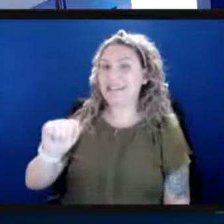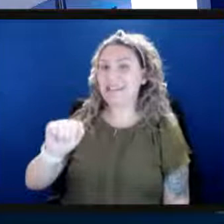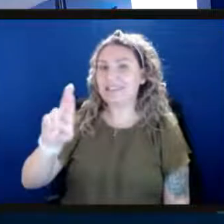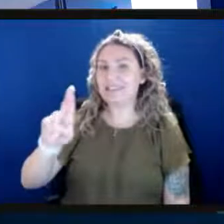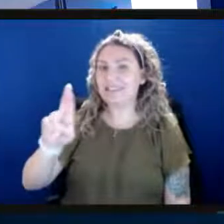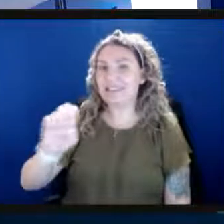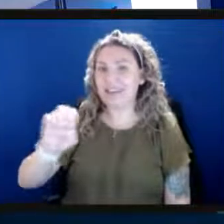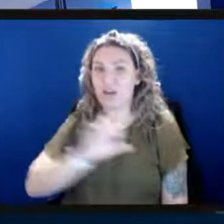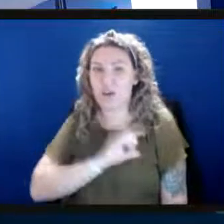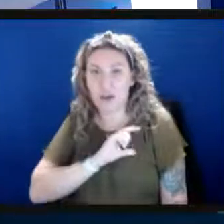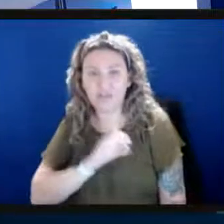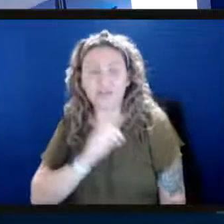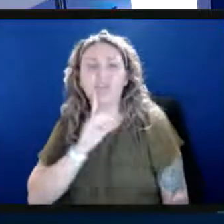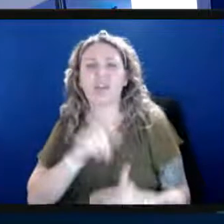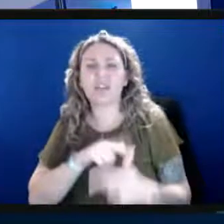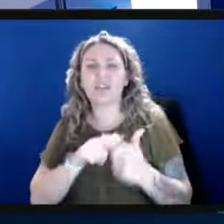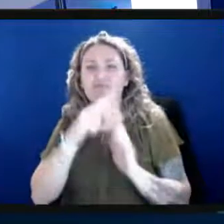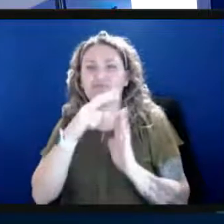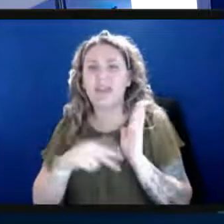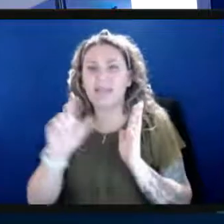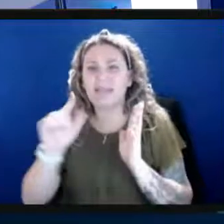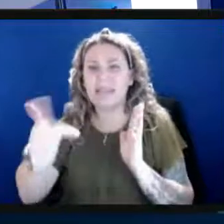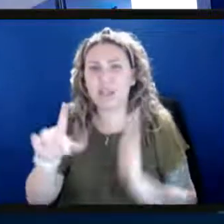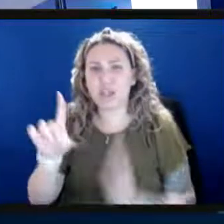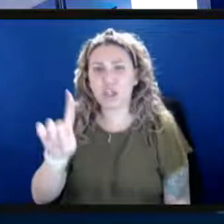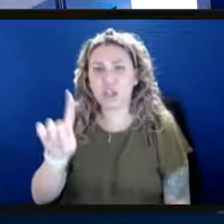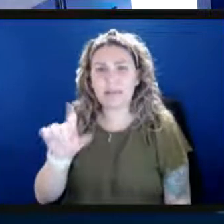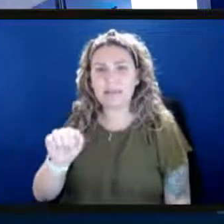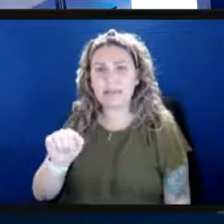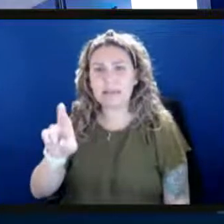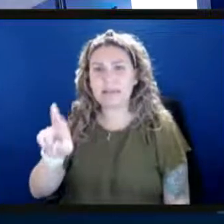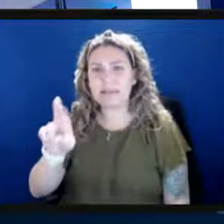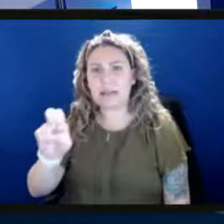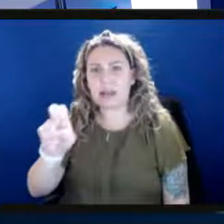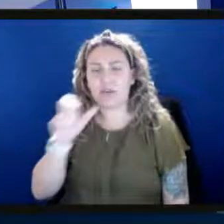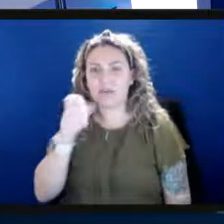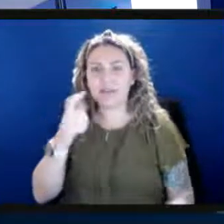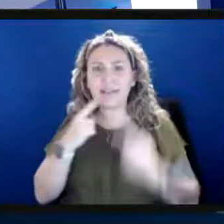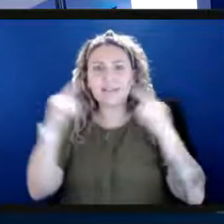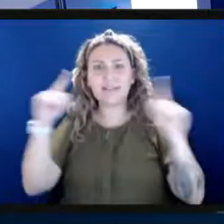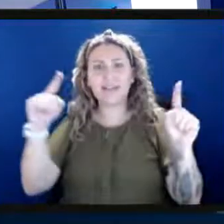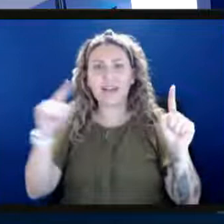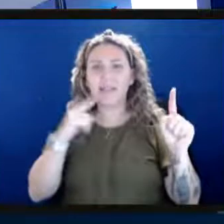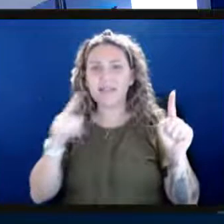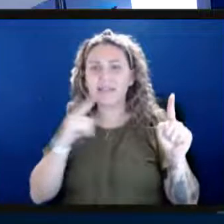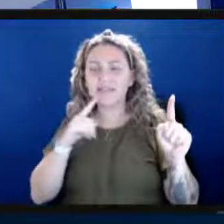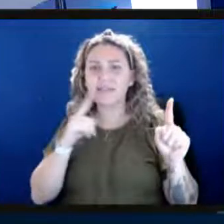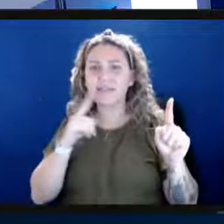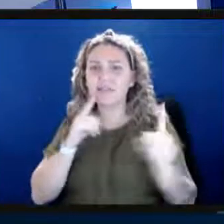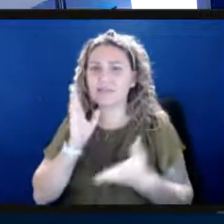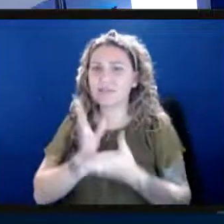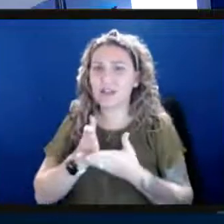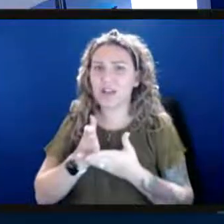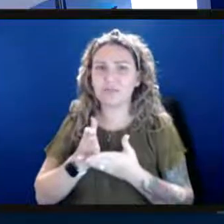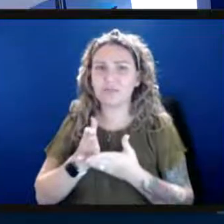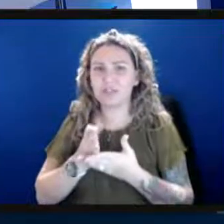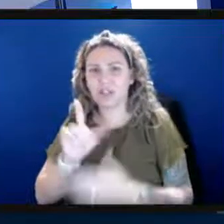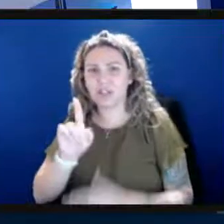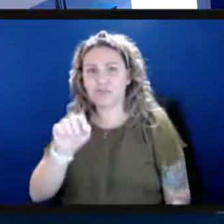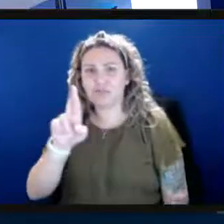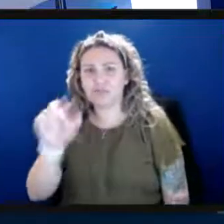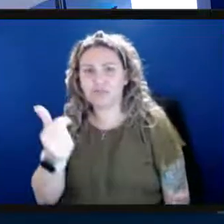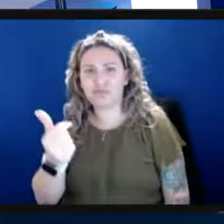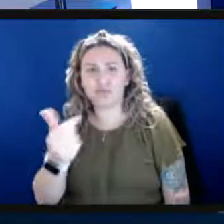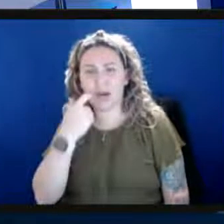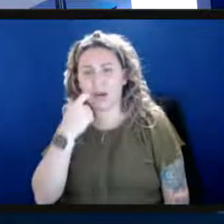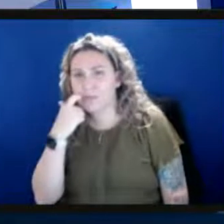Then I read later that the DARE program wasn't as effective as deterring drug abuse as police had hoped. So what do you think